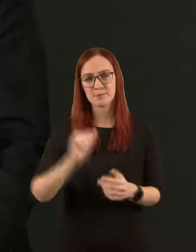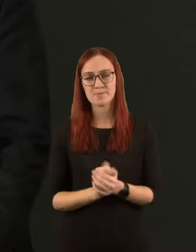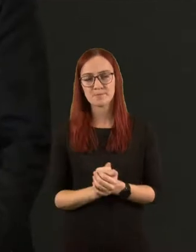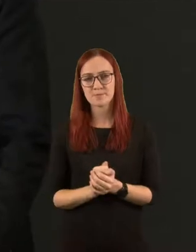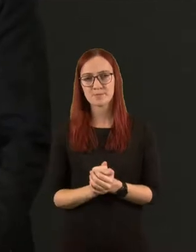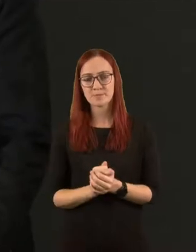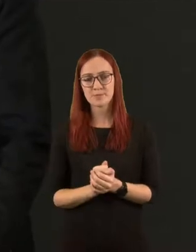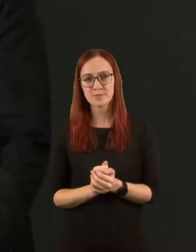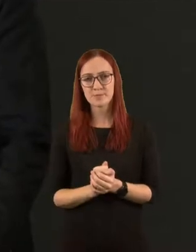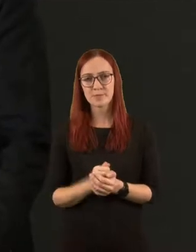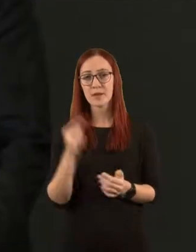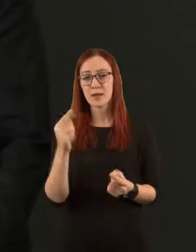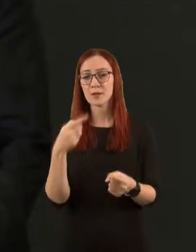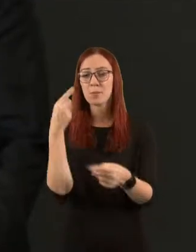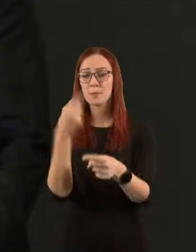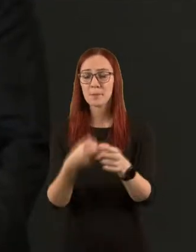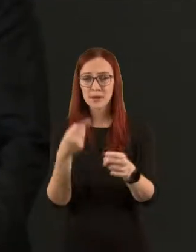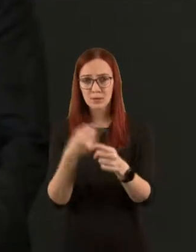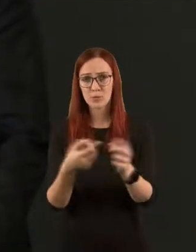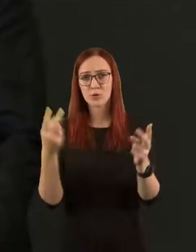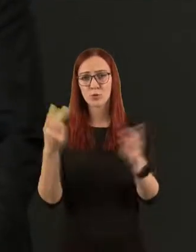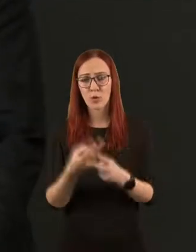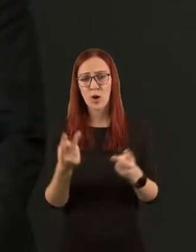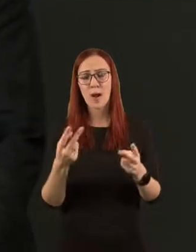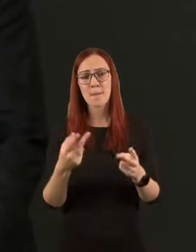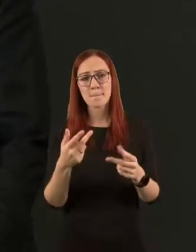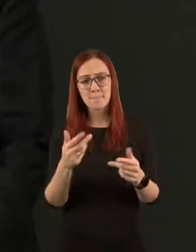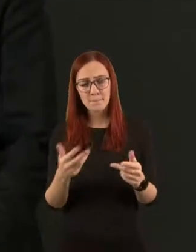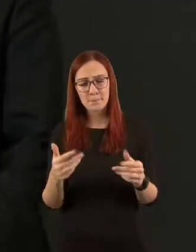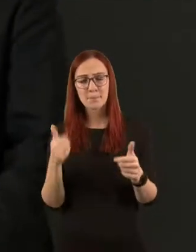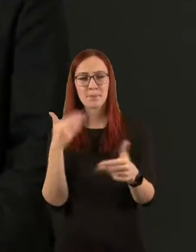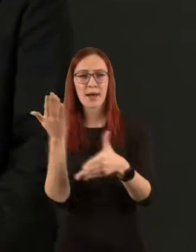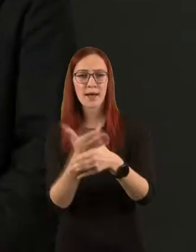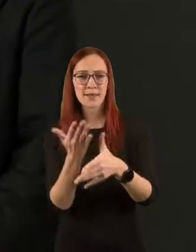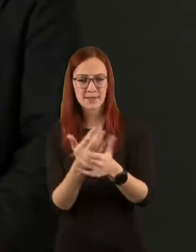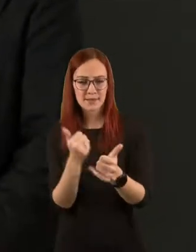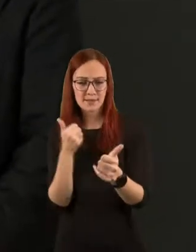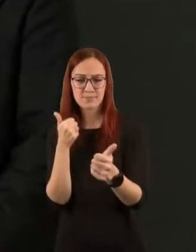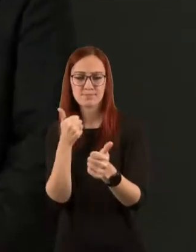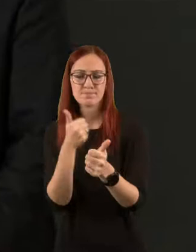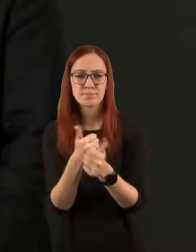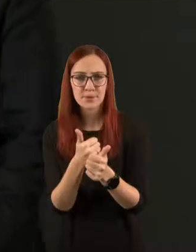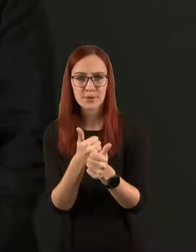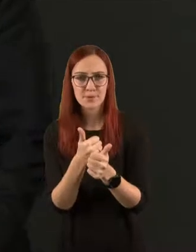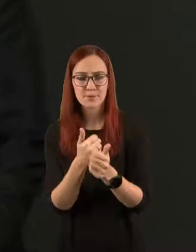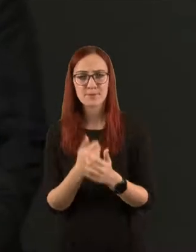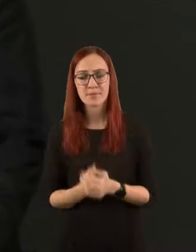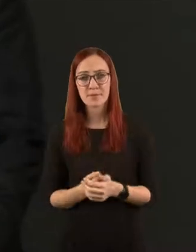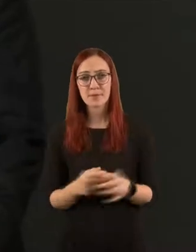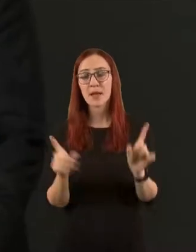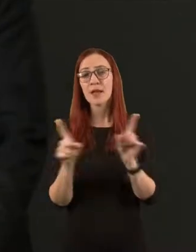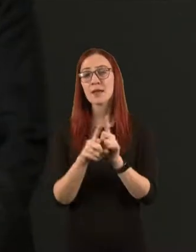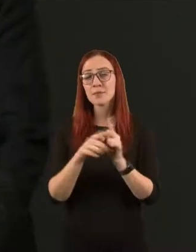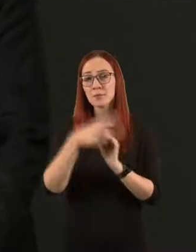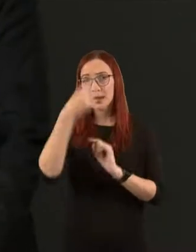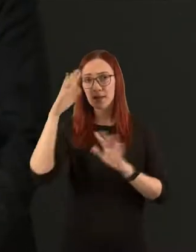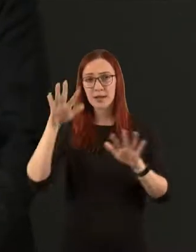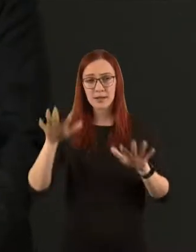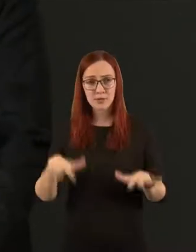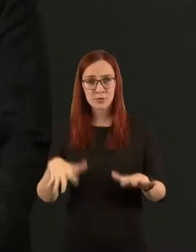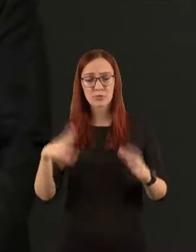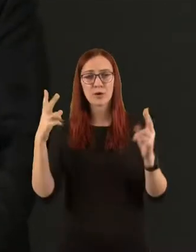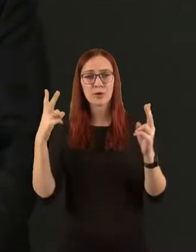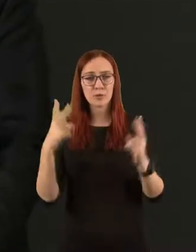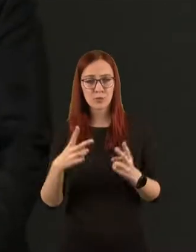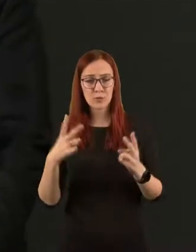from landfilling almost all its waste to recycling and composting most of it. However, per capita municipal waste